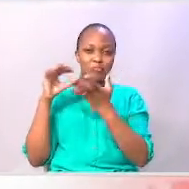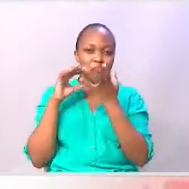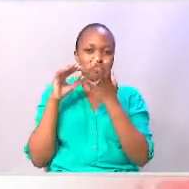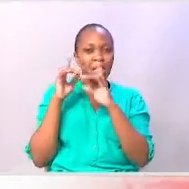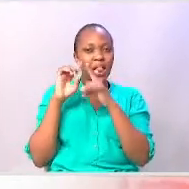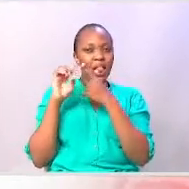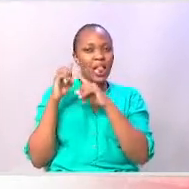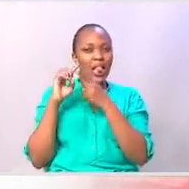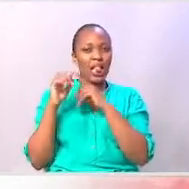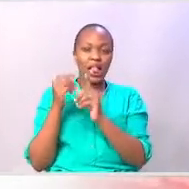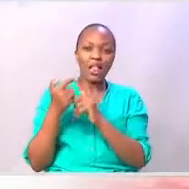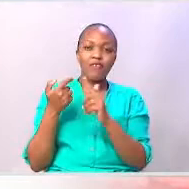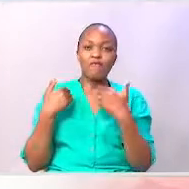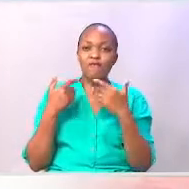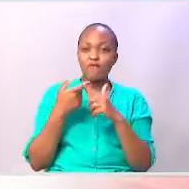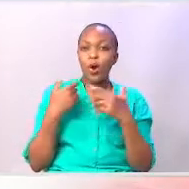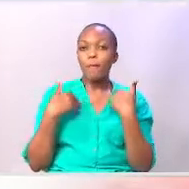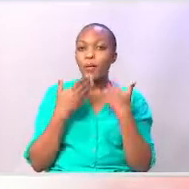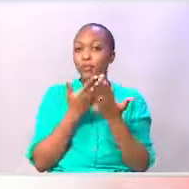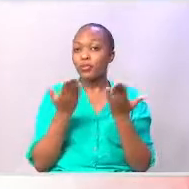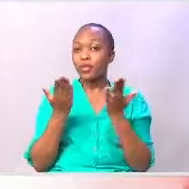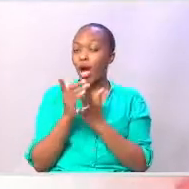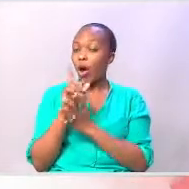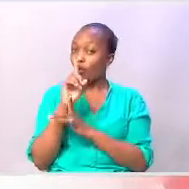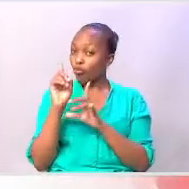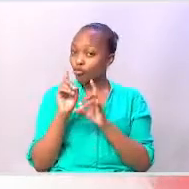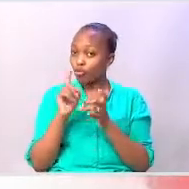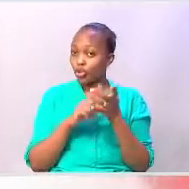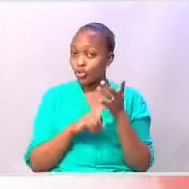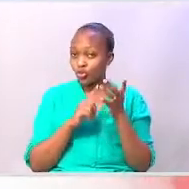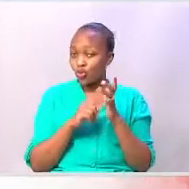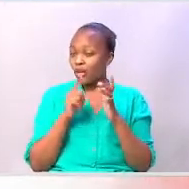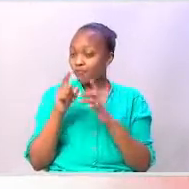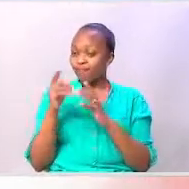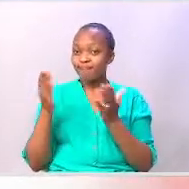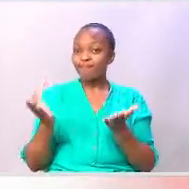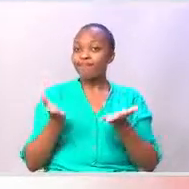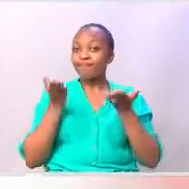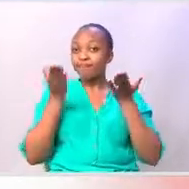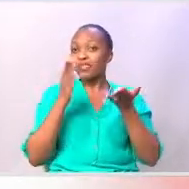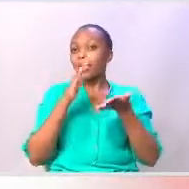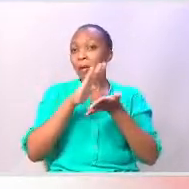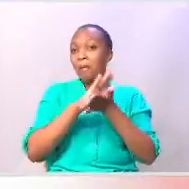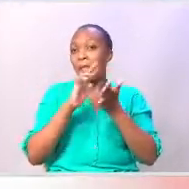but the question remains, will the upgrading be accompanied by high cost of living?